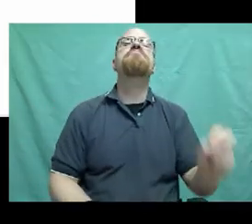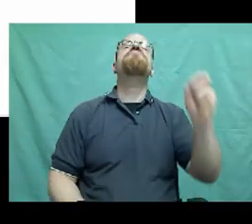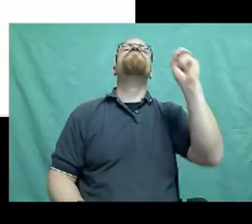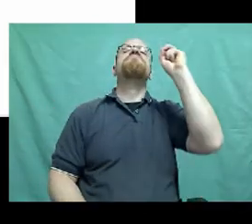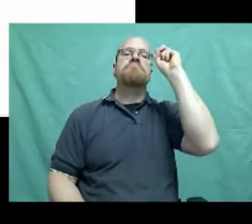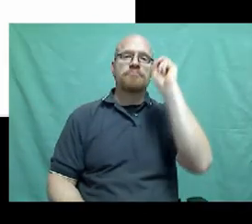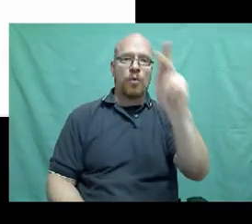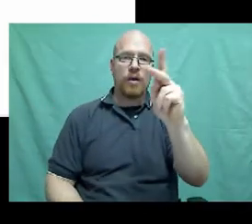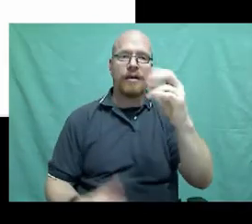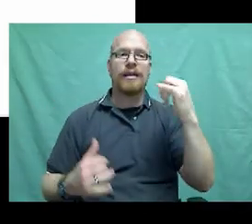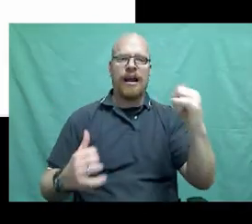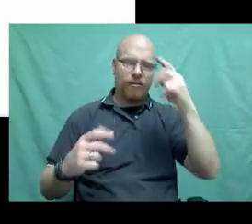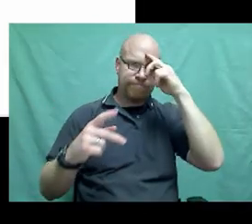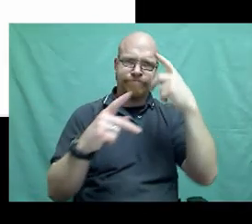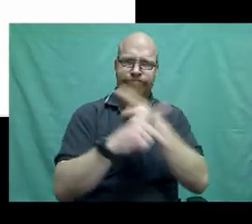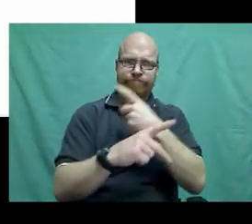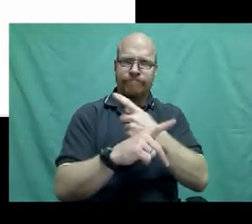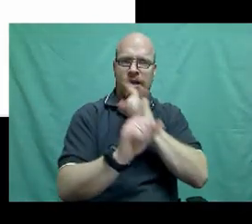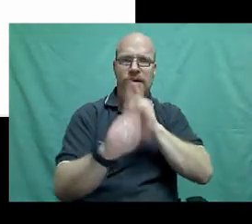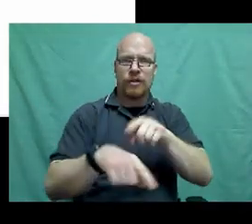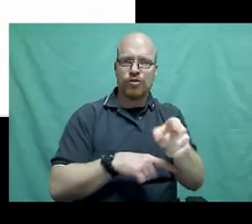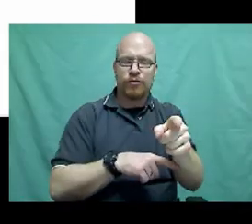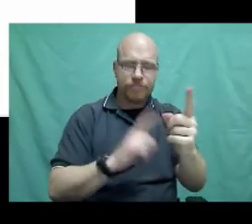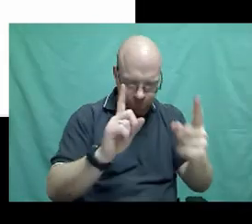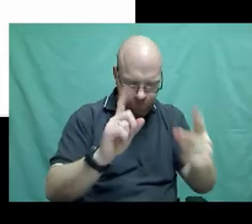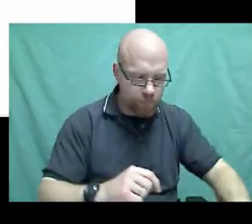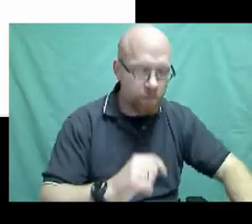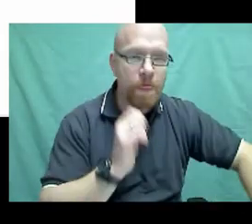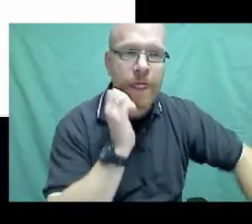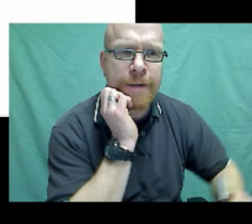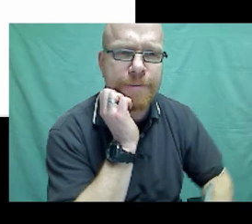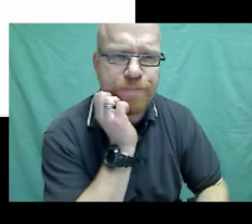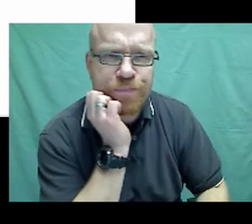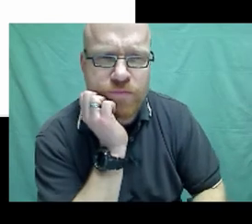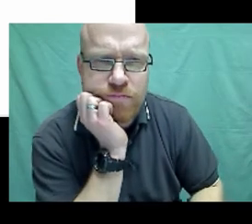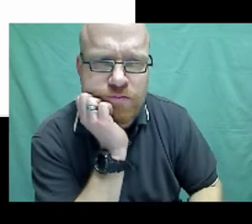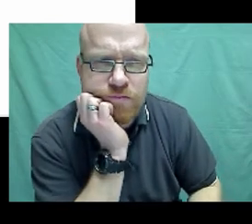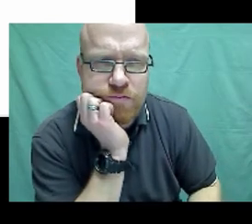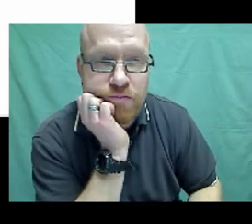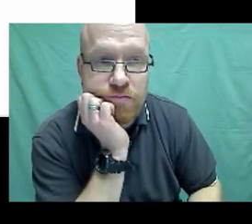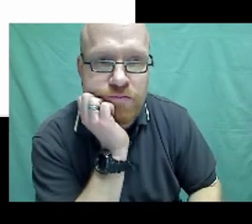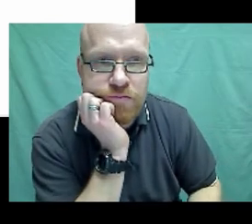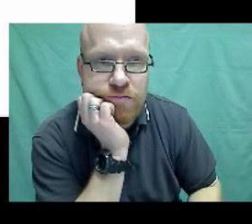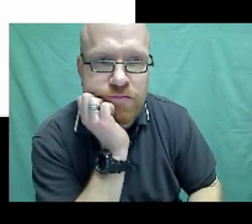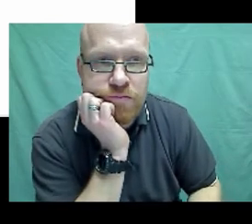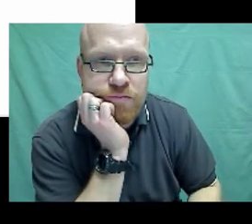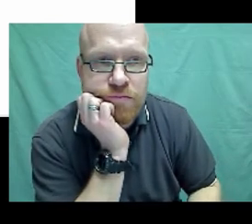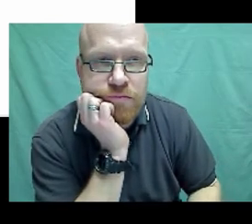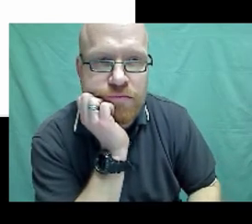Okay, now we'll calculate our answer.